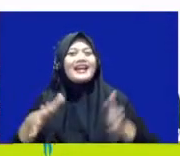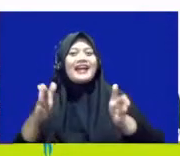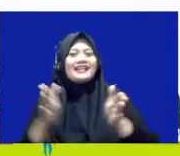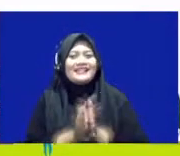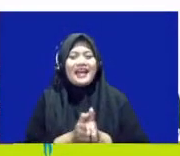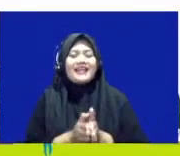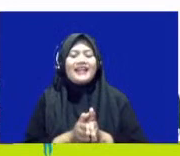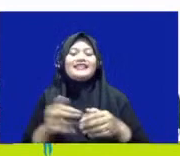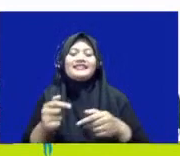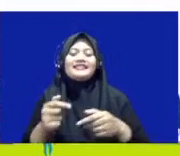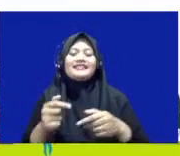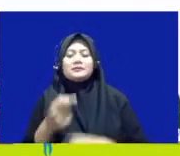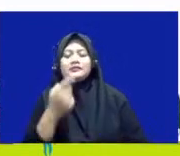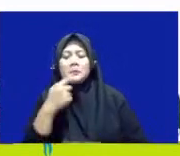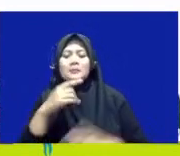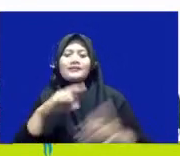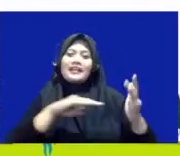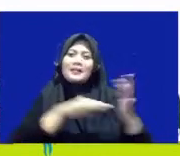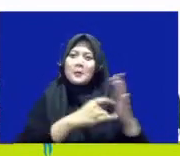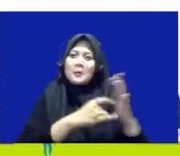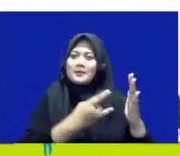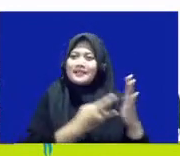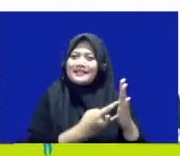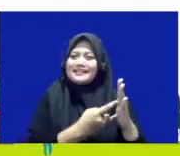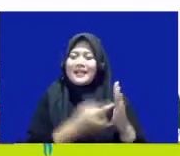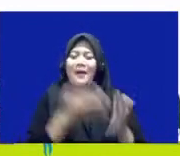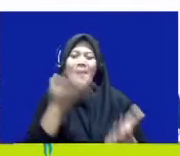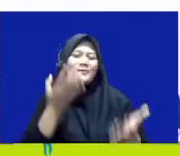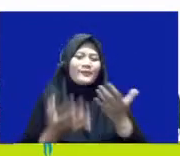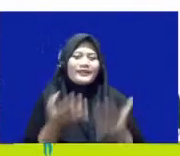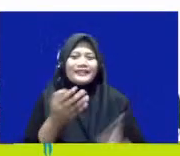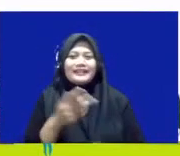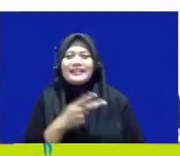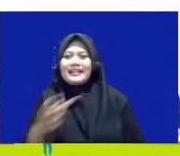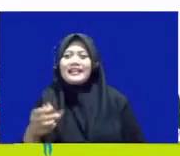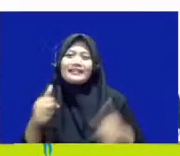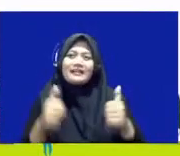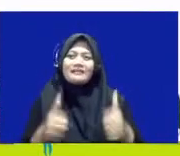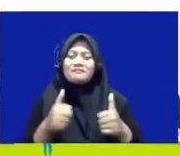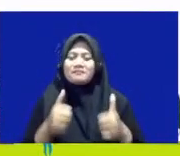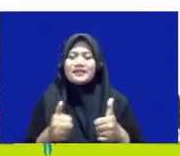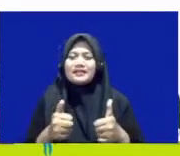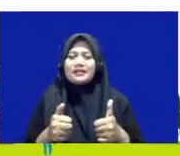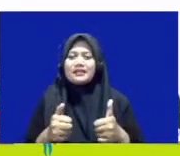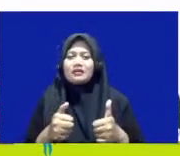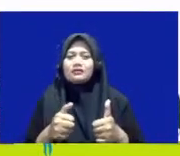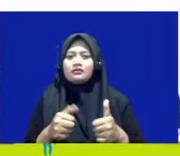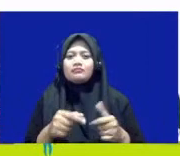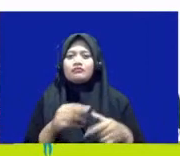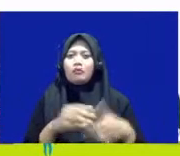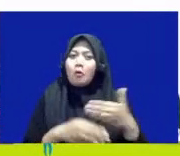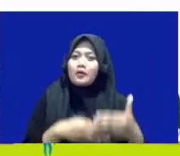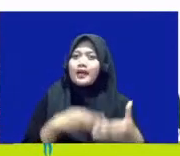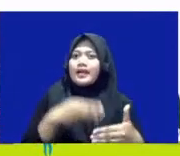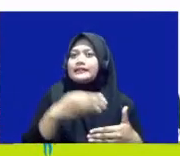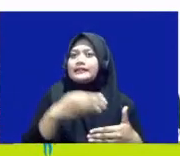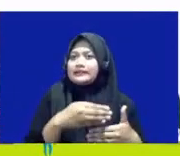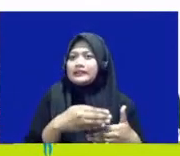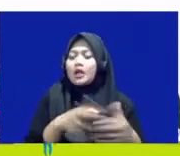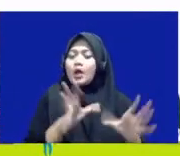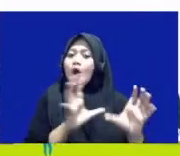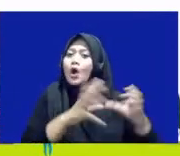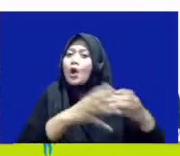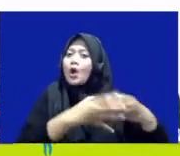Can we have a three-way WhatsApp group organized so that somebody can translate for our volunteers here